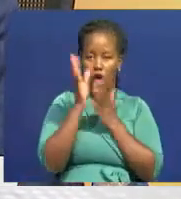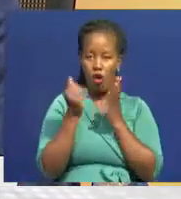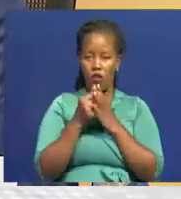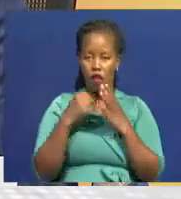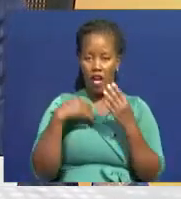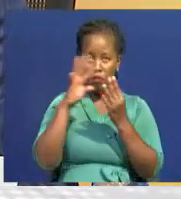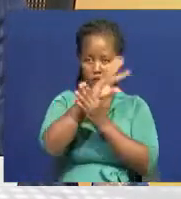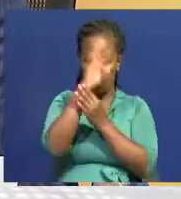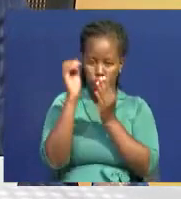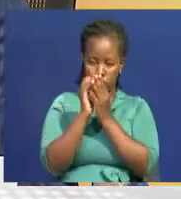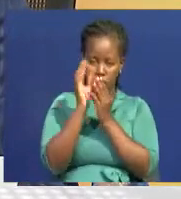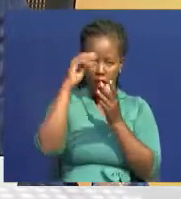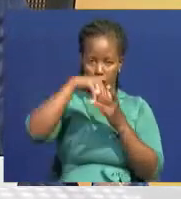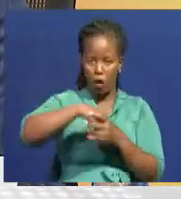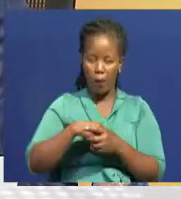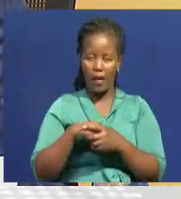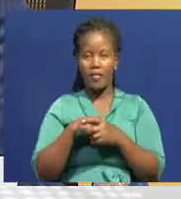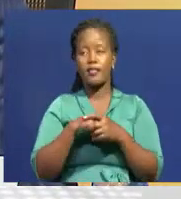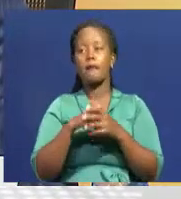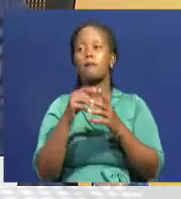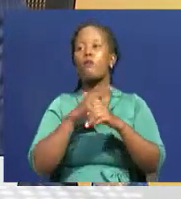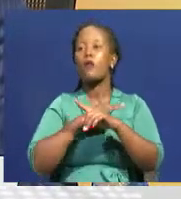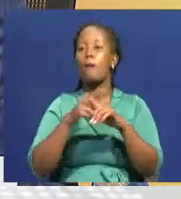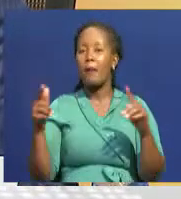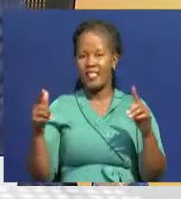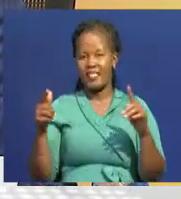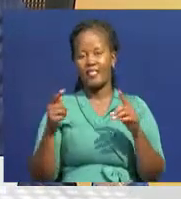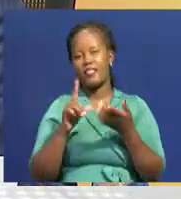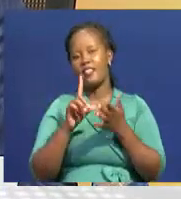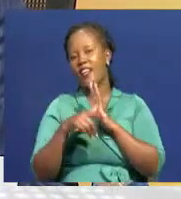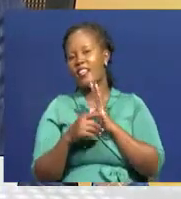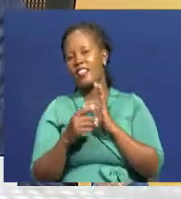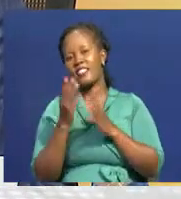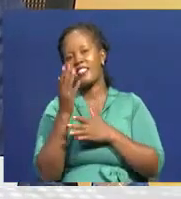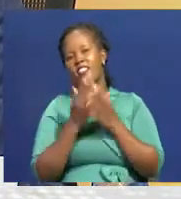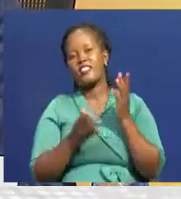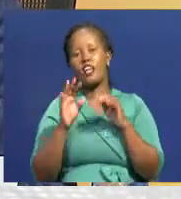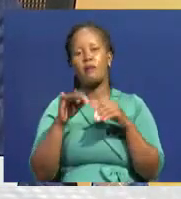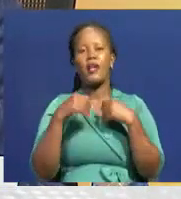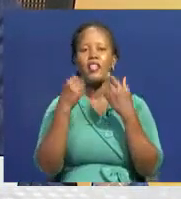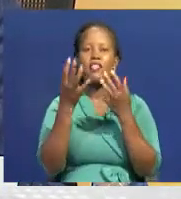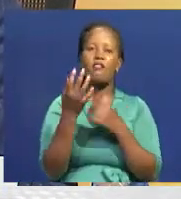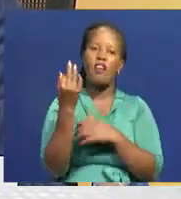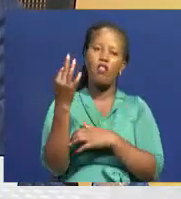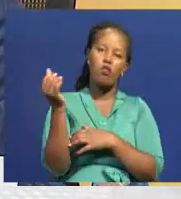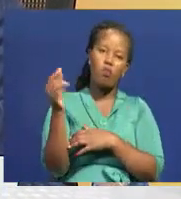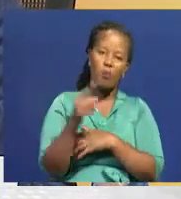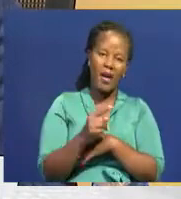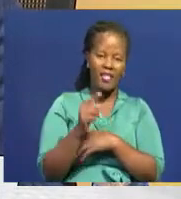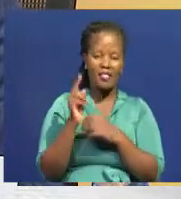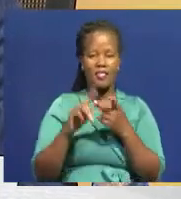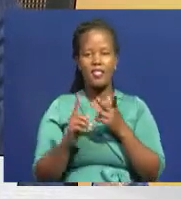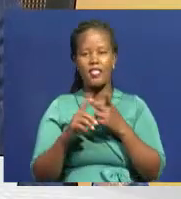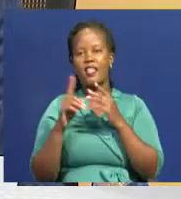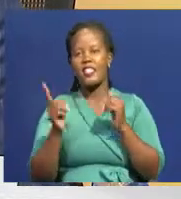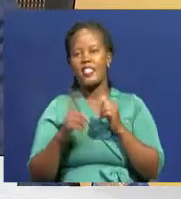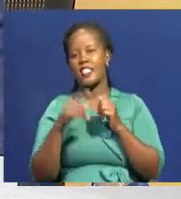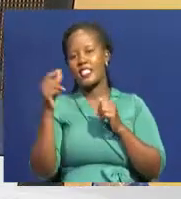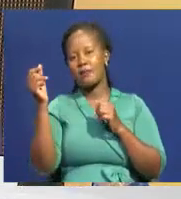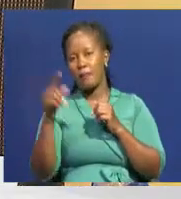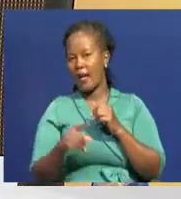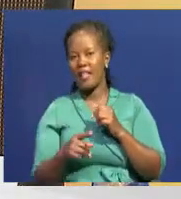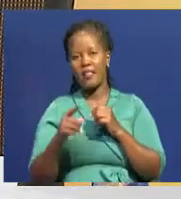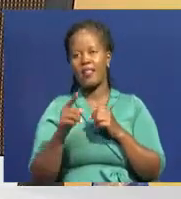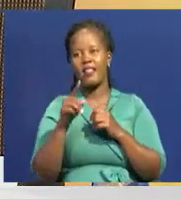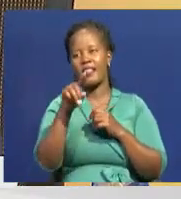encompassed. And by the time you are given that after 3 months, there is the one for 3 months and there's one for 6 months, you will